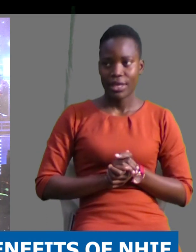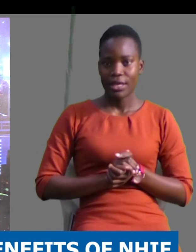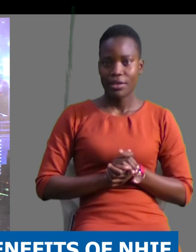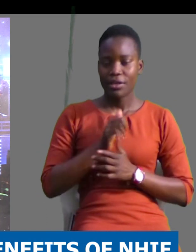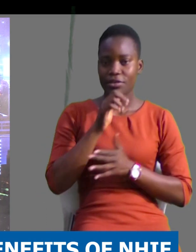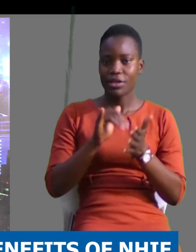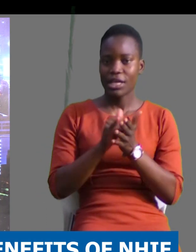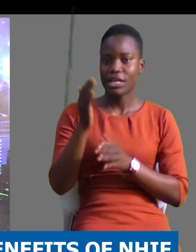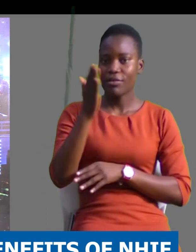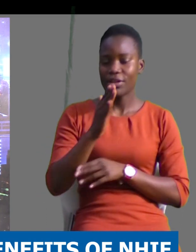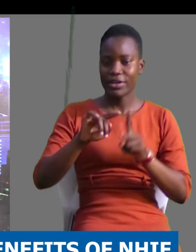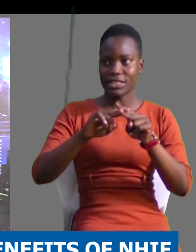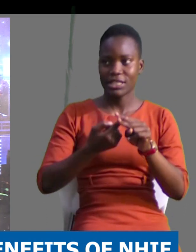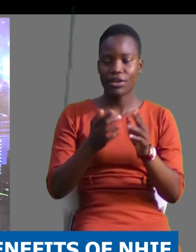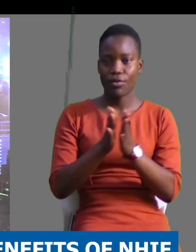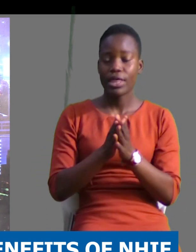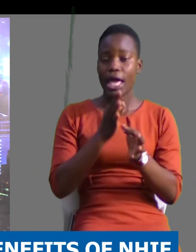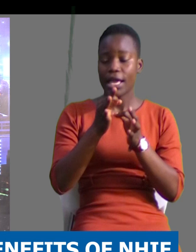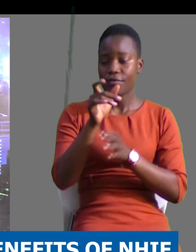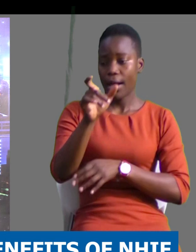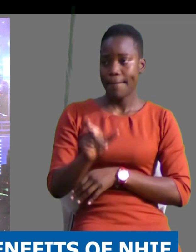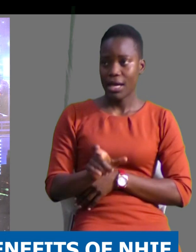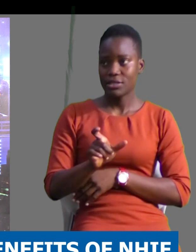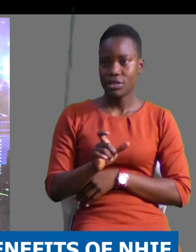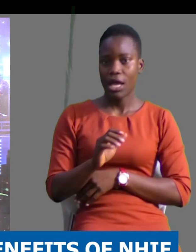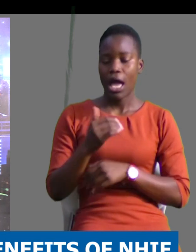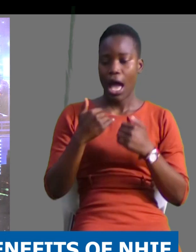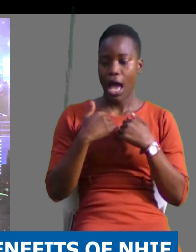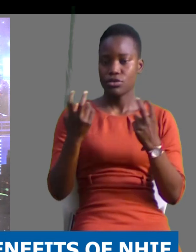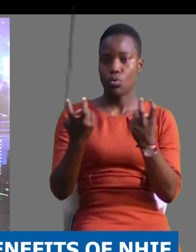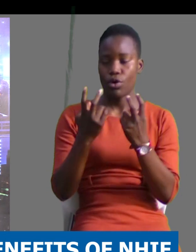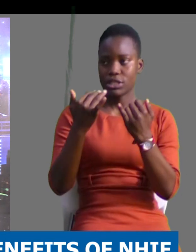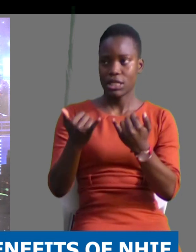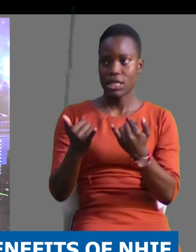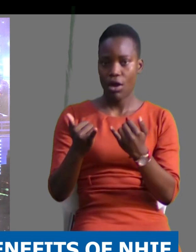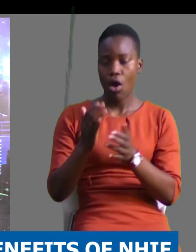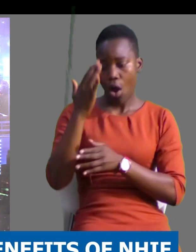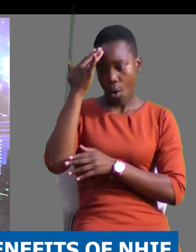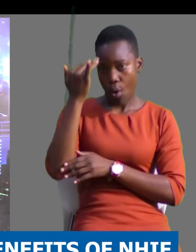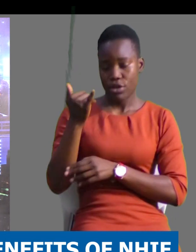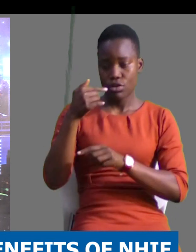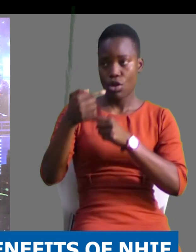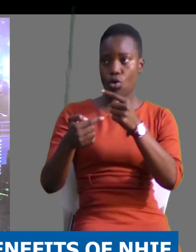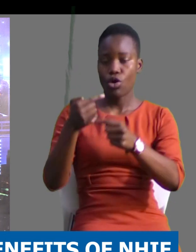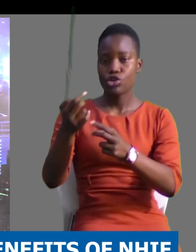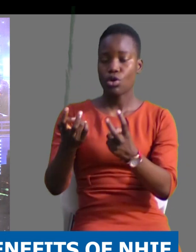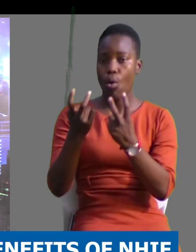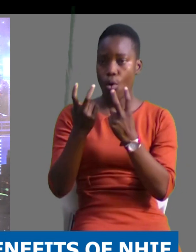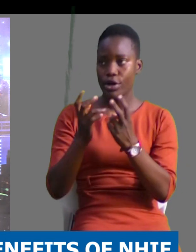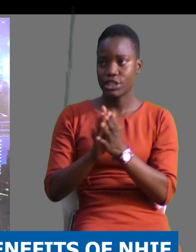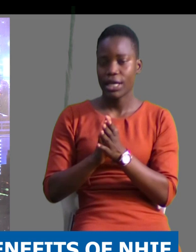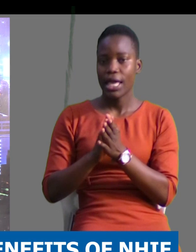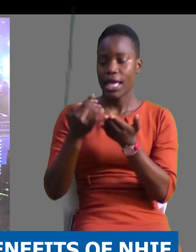a note that I never started off with. If somebody has just tuned on right now, why should they